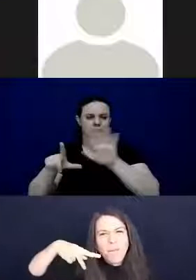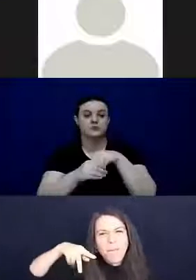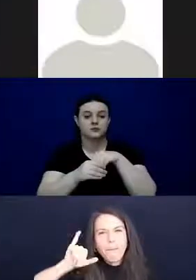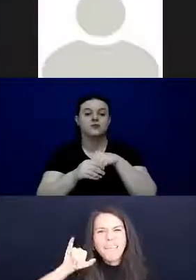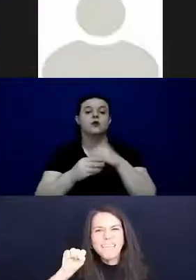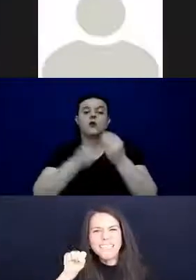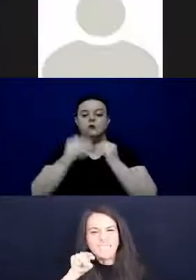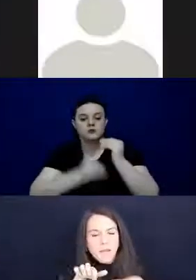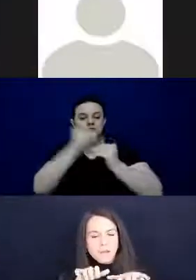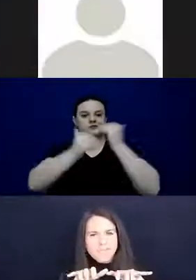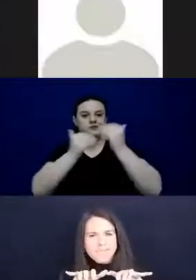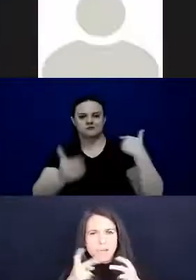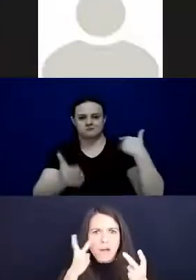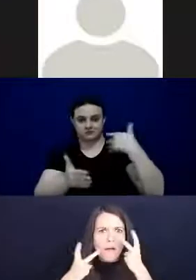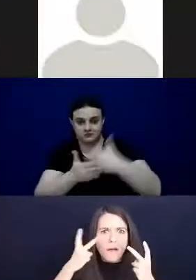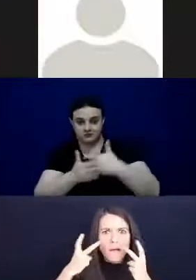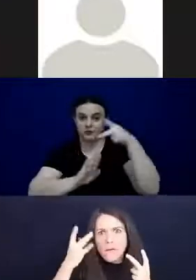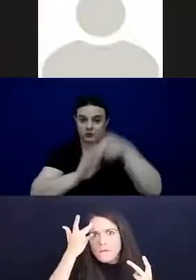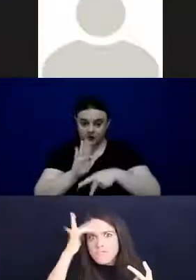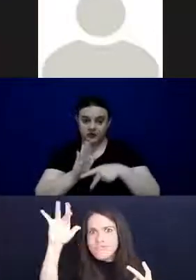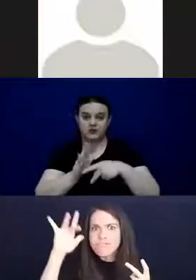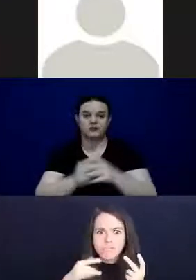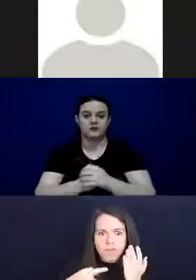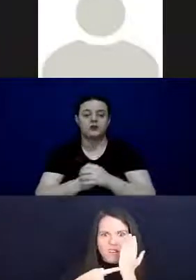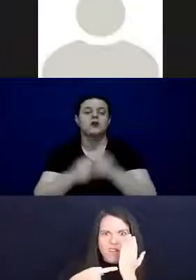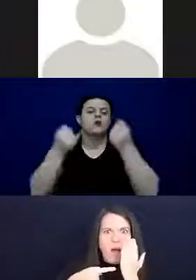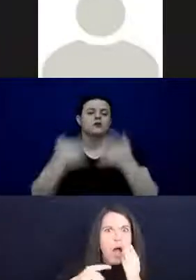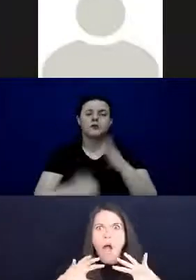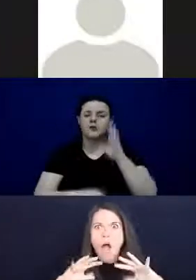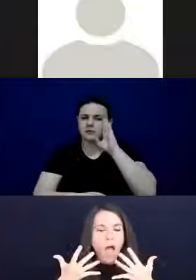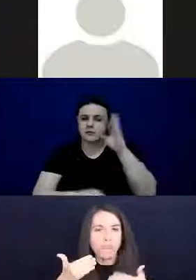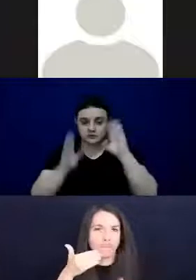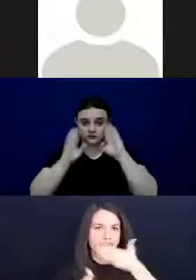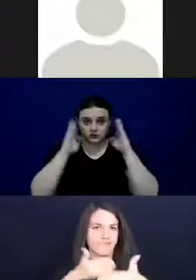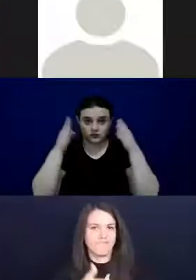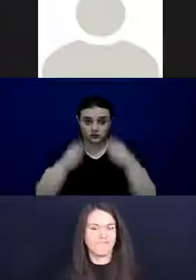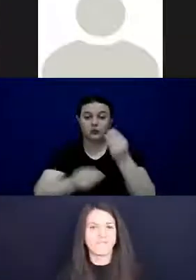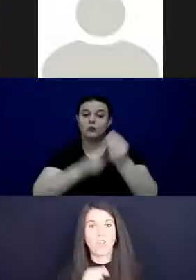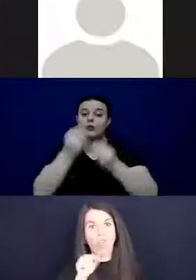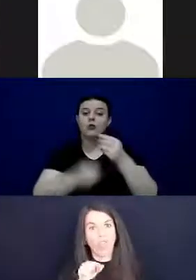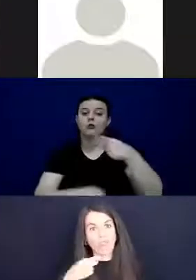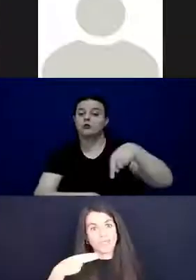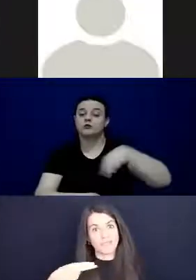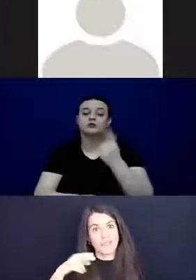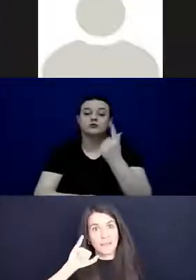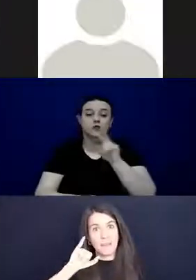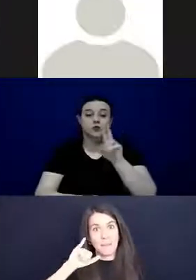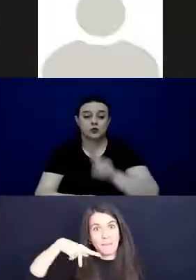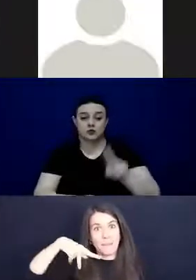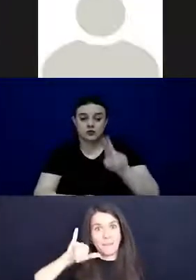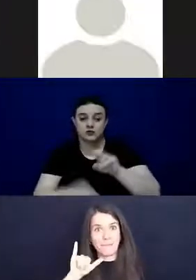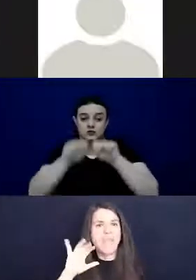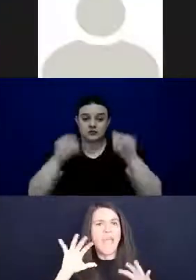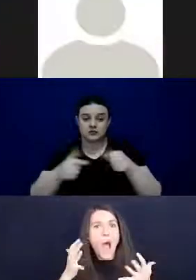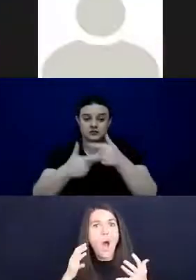the course of this project. I'm going to talk particularly about how we can use such systems to sense the